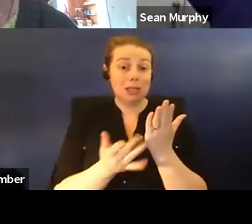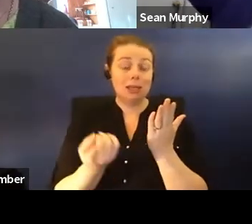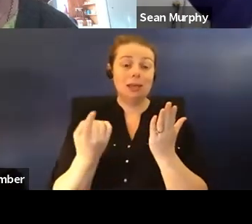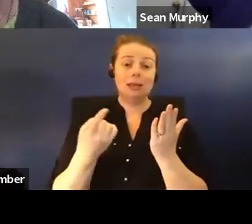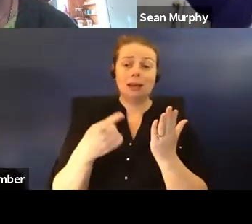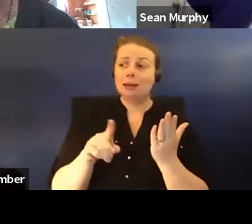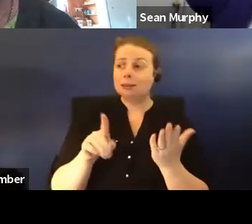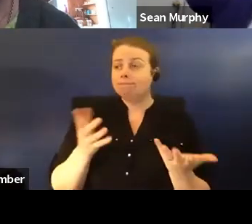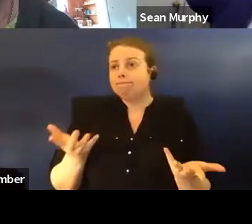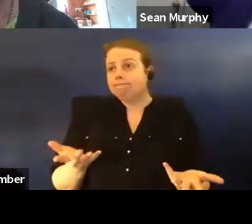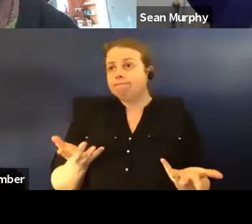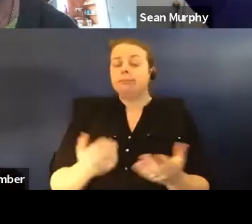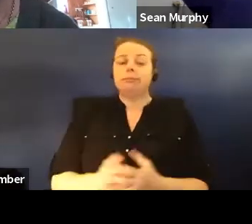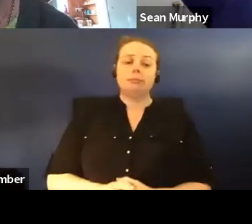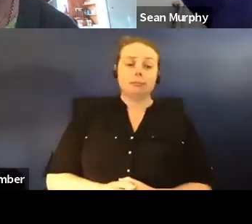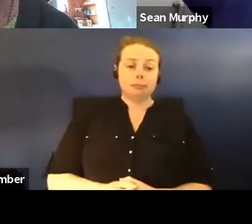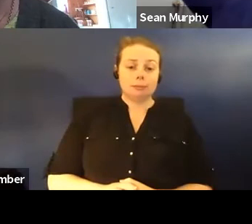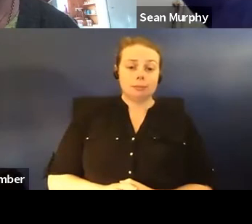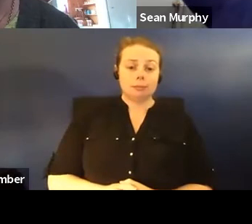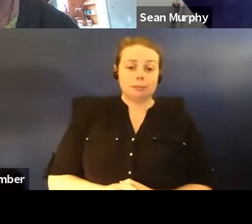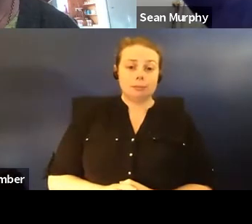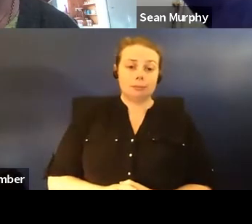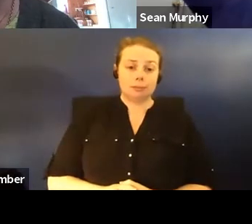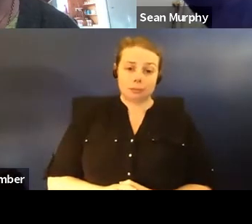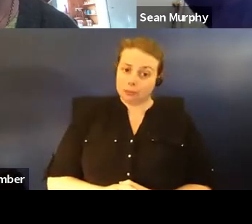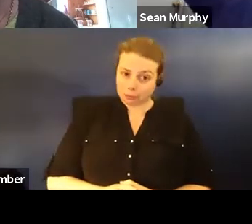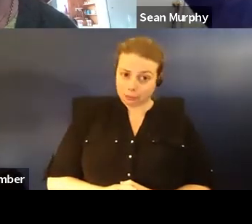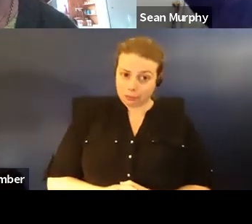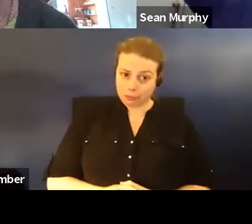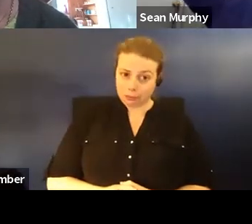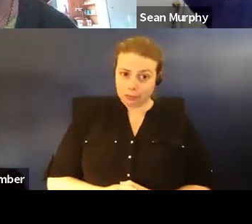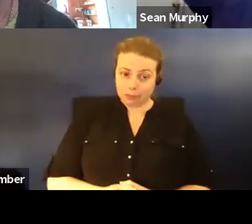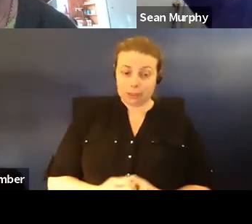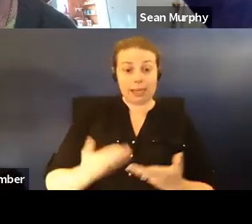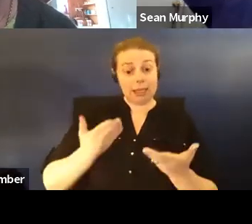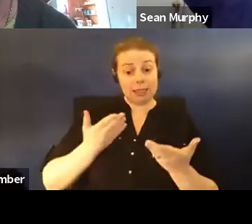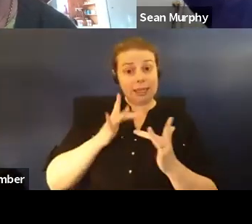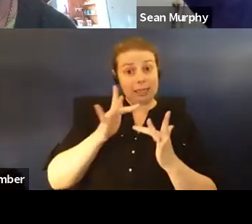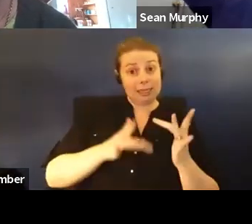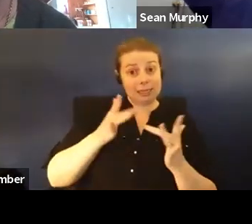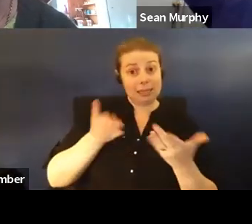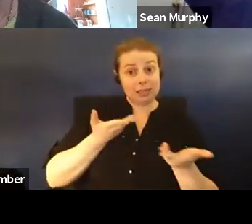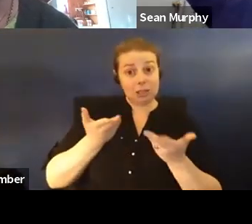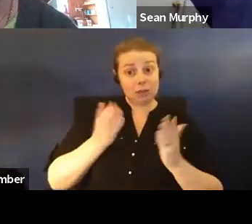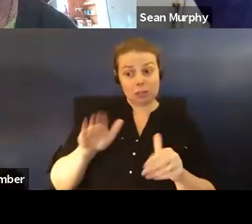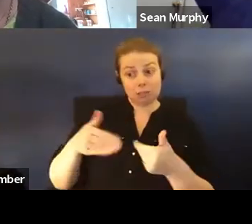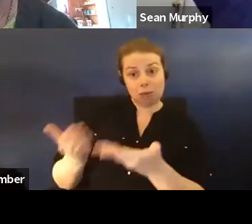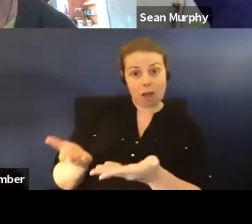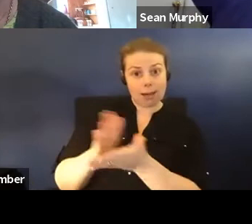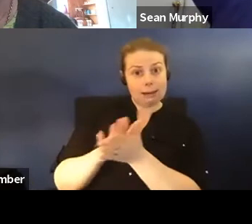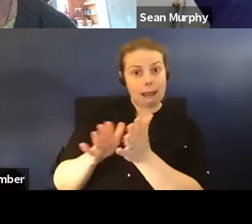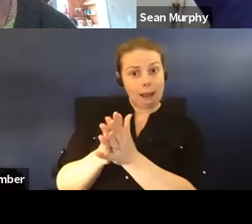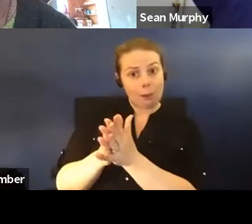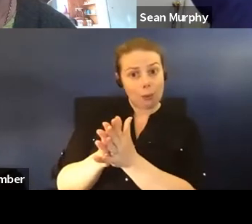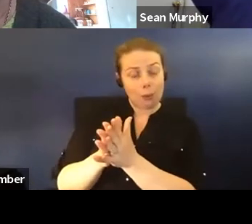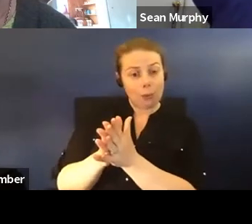even things like, you know, how services, internet services are being provided, and, you know, people